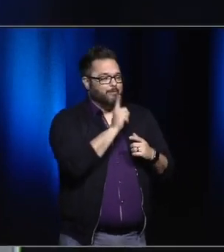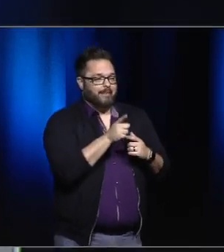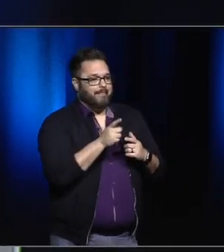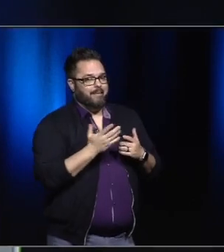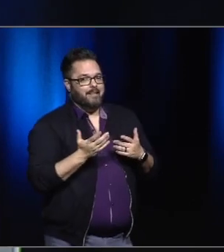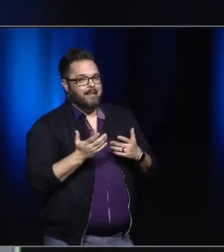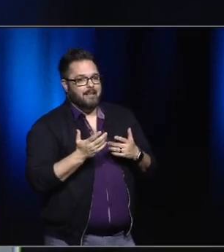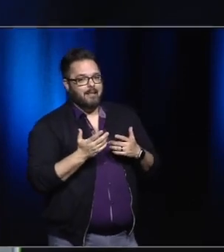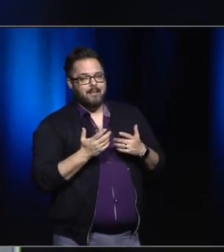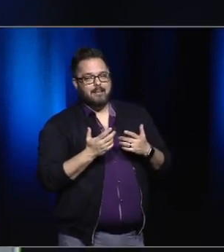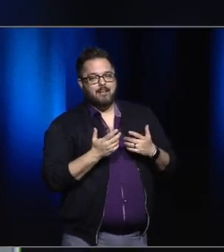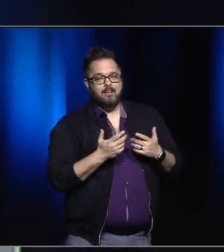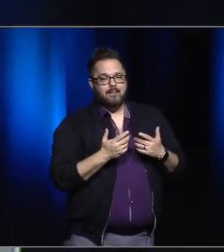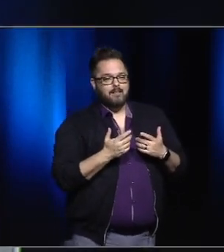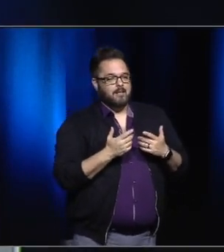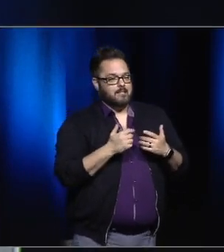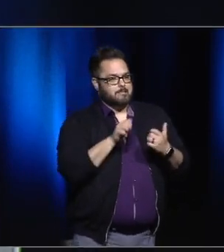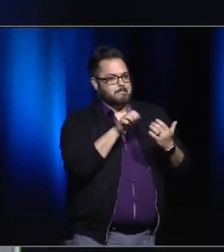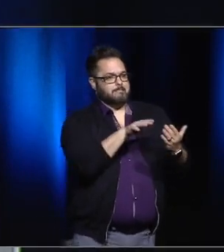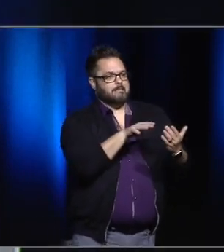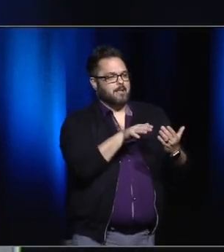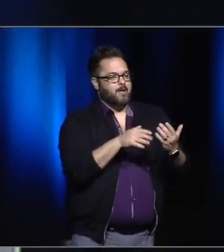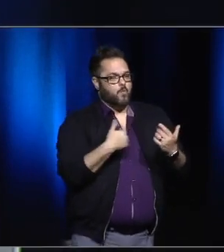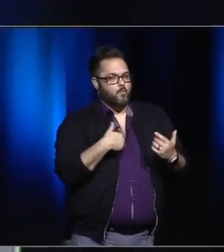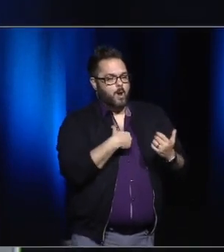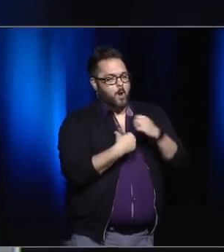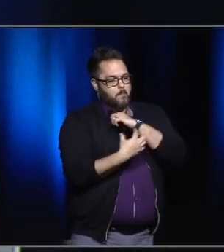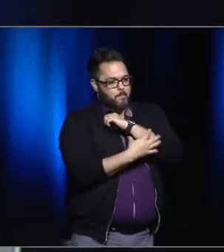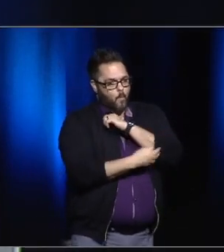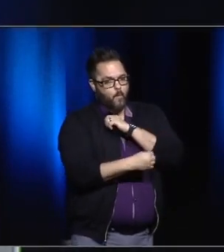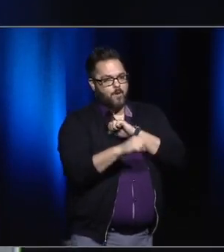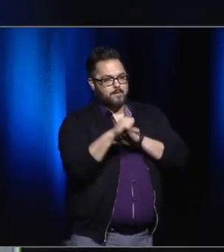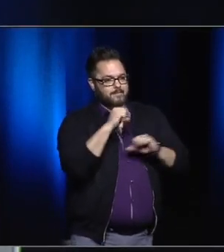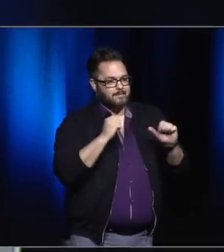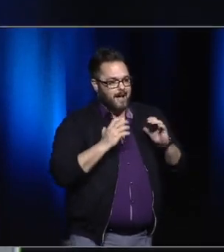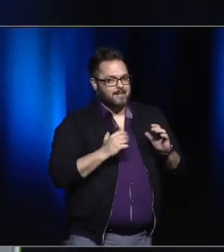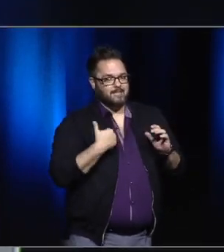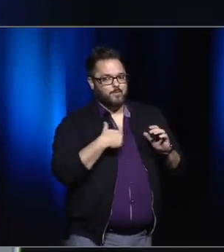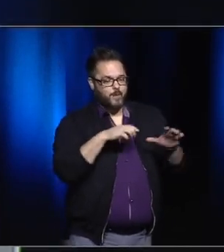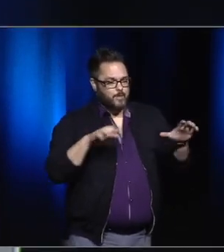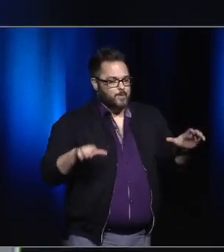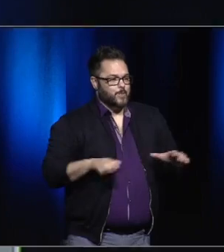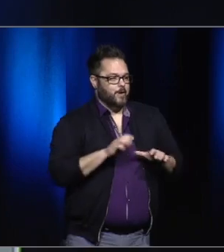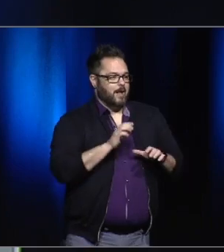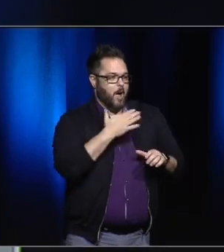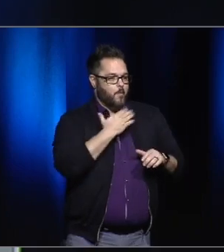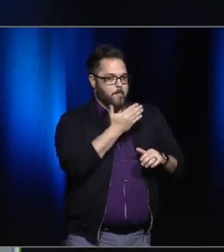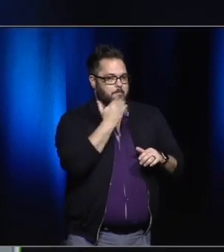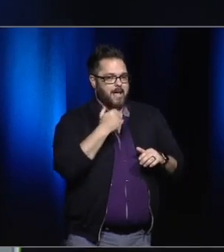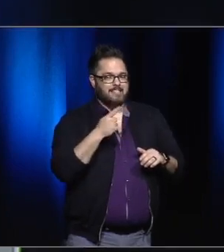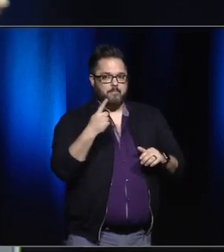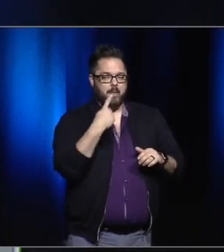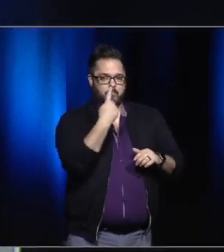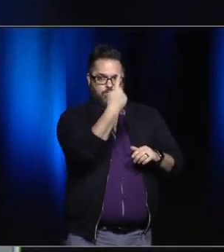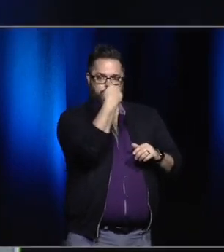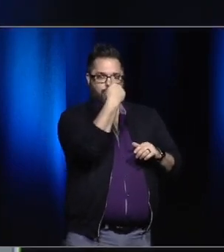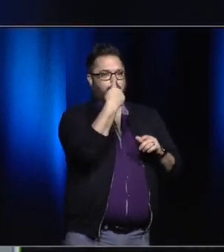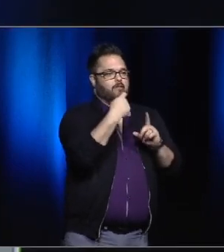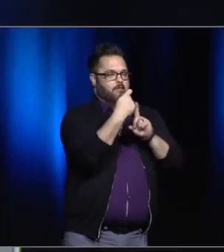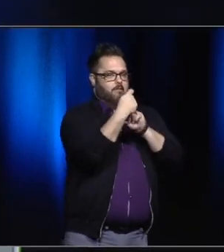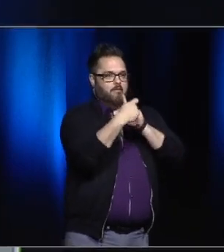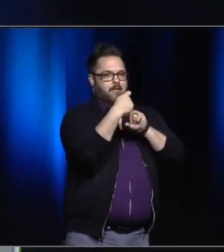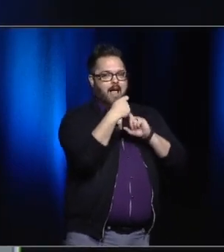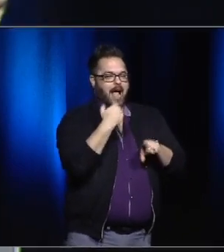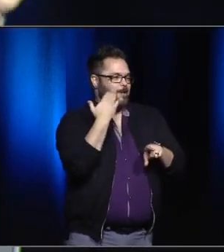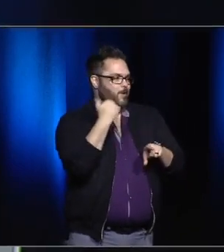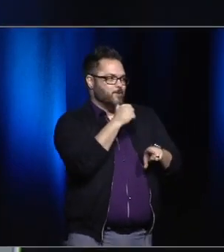crack at the poor science when we are all doing our best is something that doesn't help. So I know you weren't all coming for